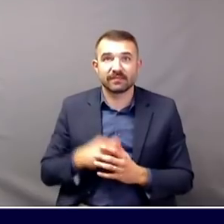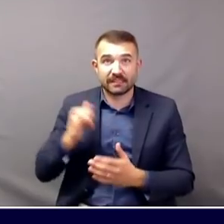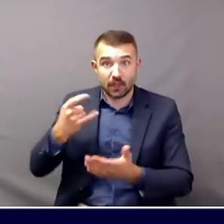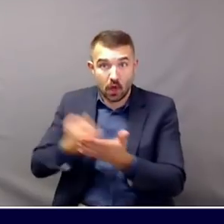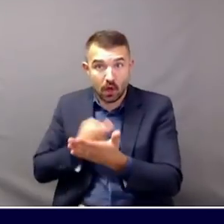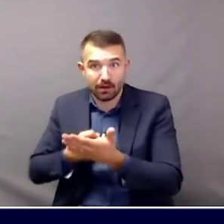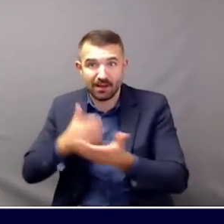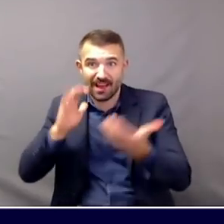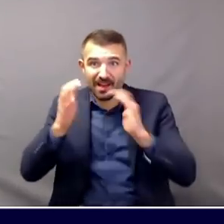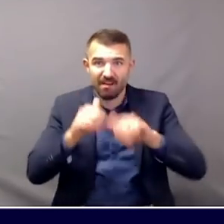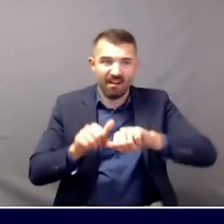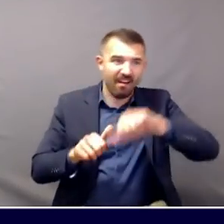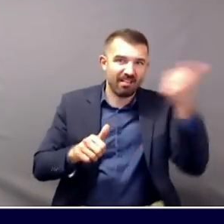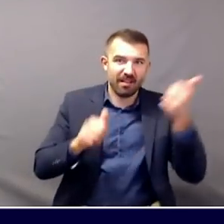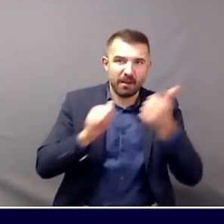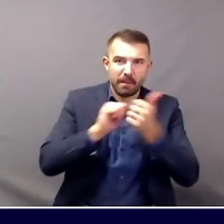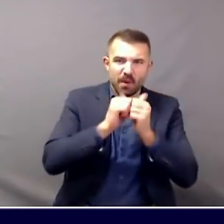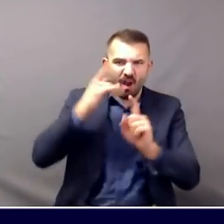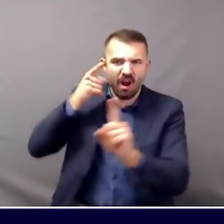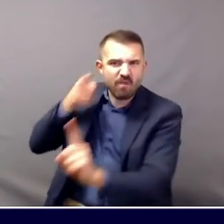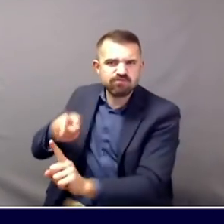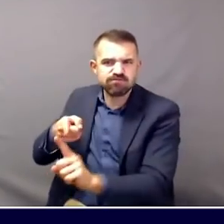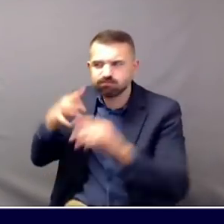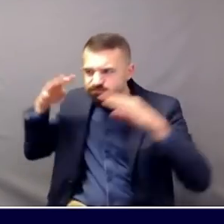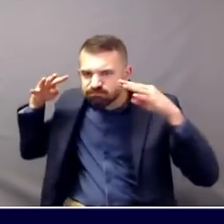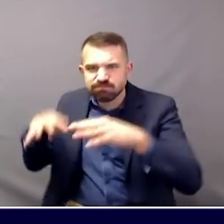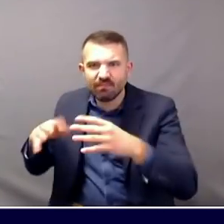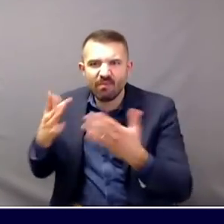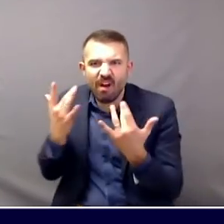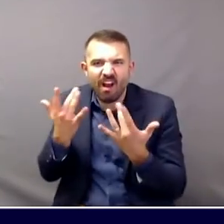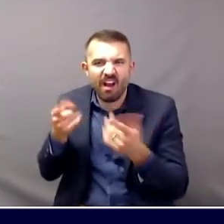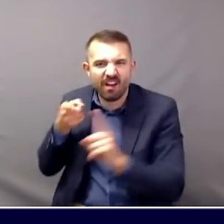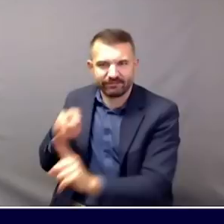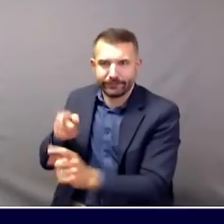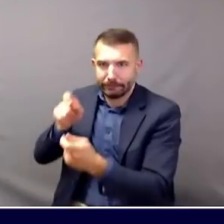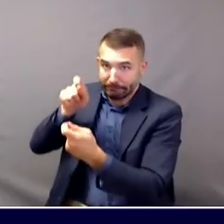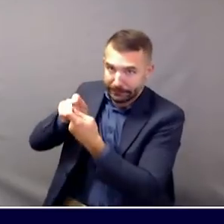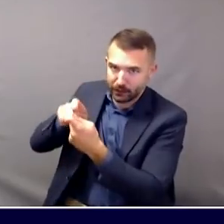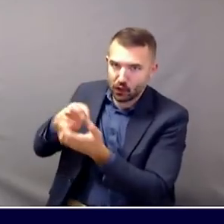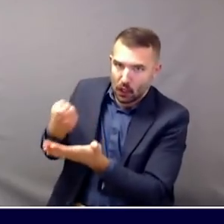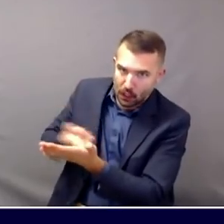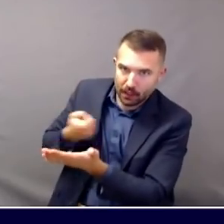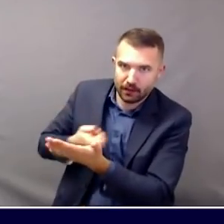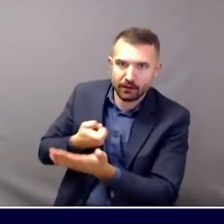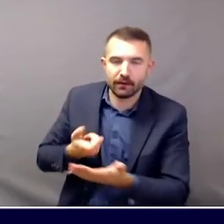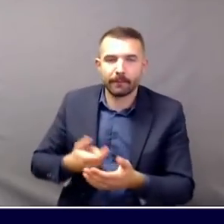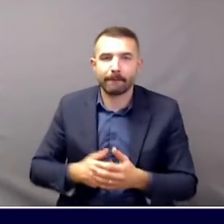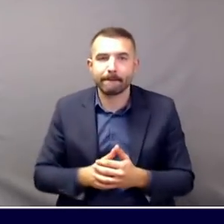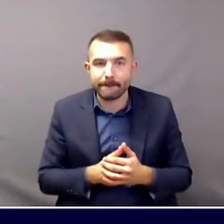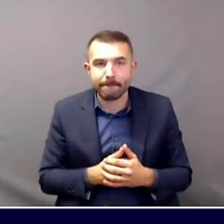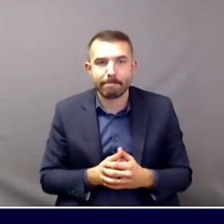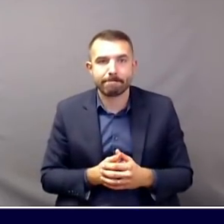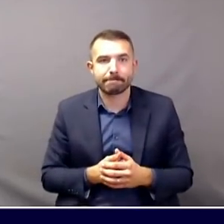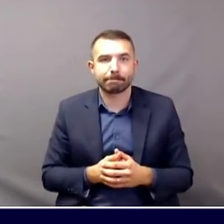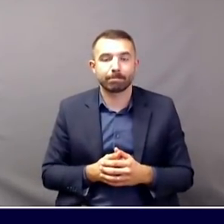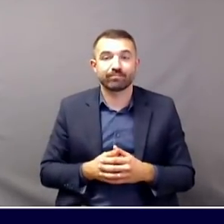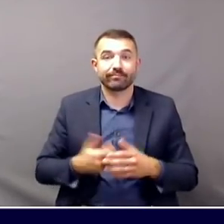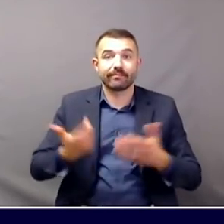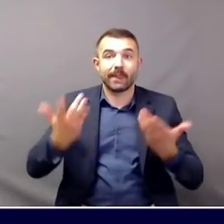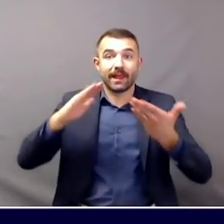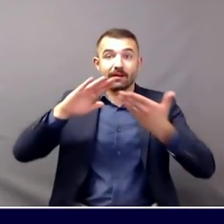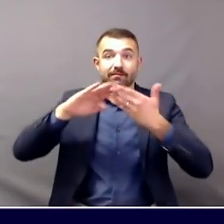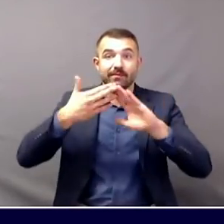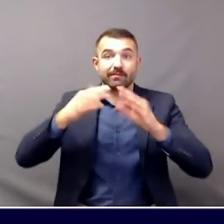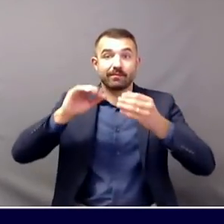sports? So I'll just begin and be quite clear. The community sports guidance here in Maine,